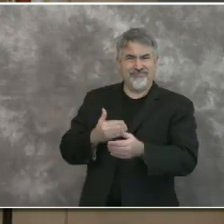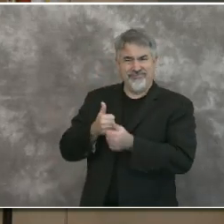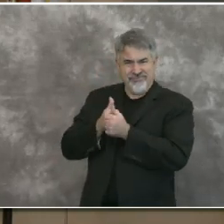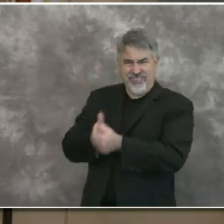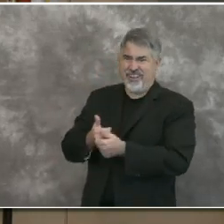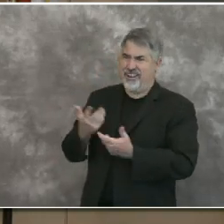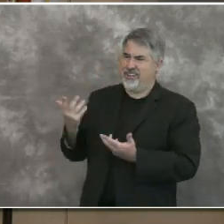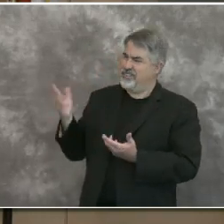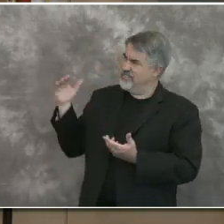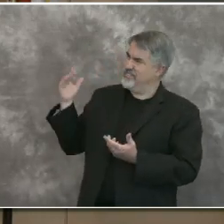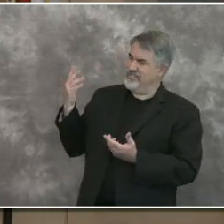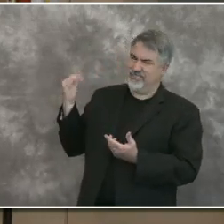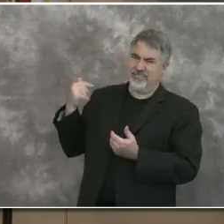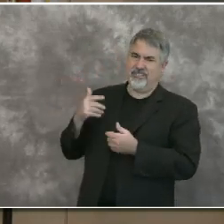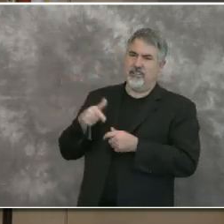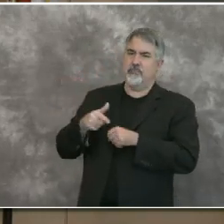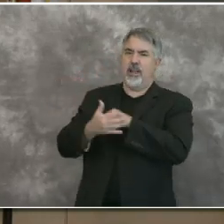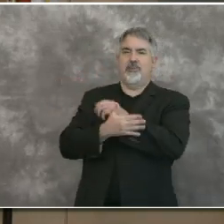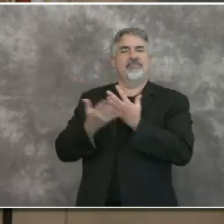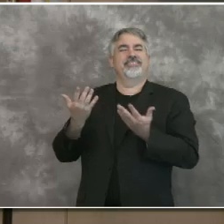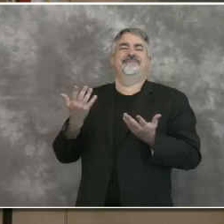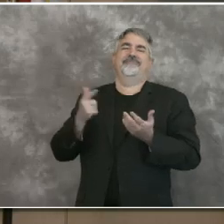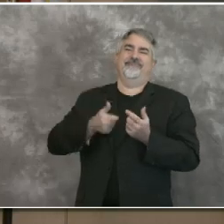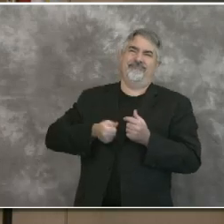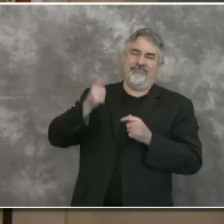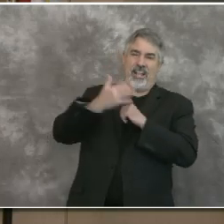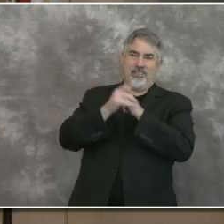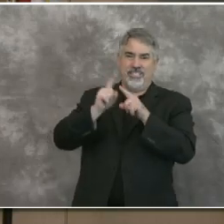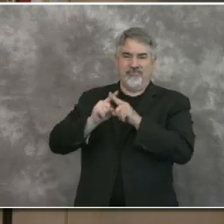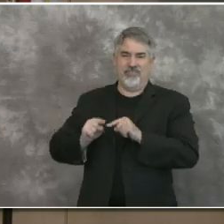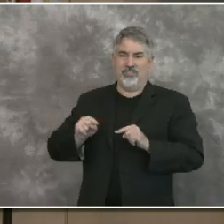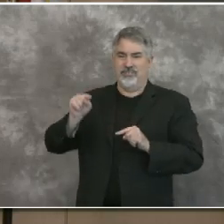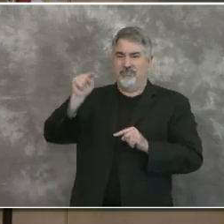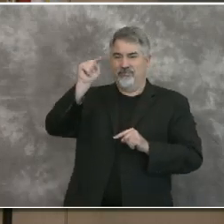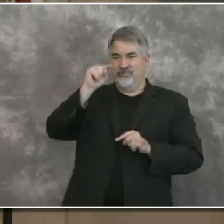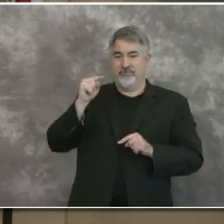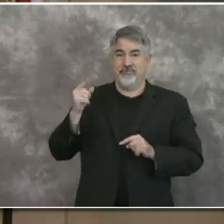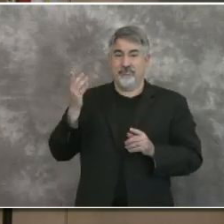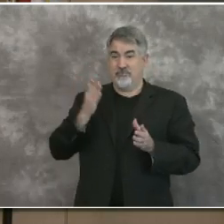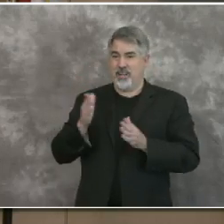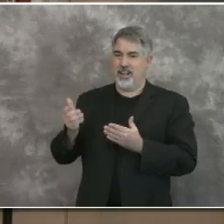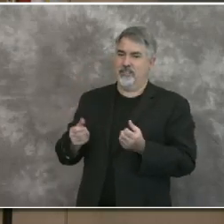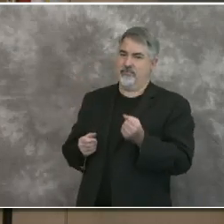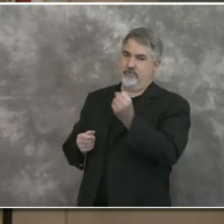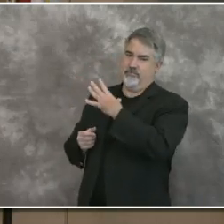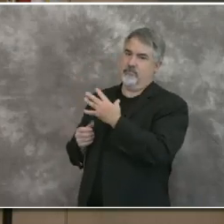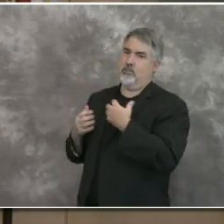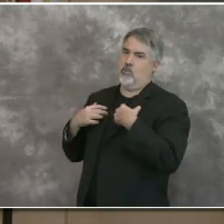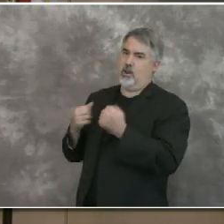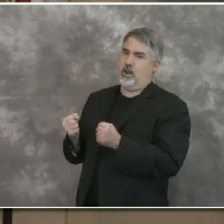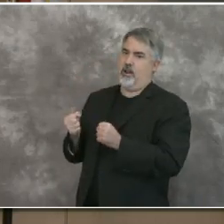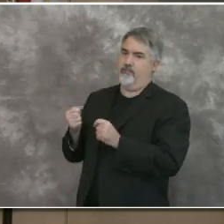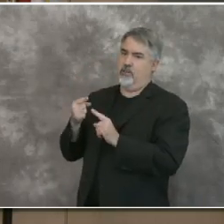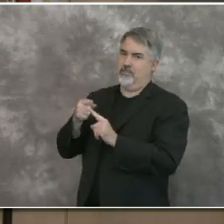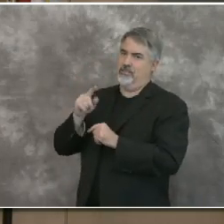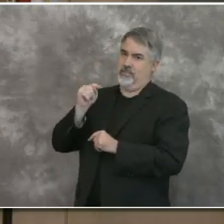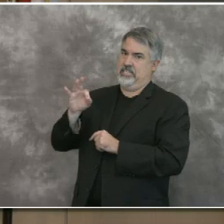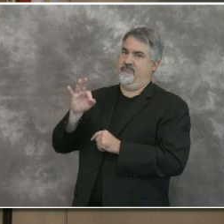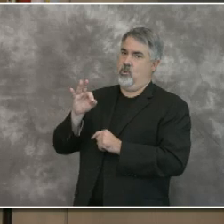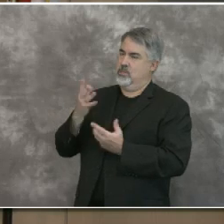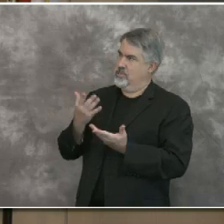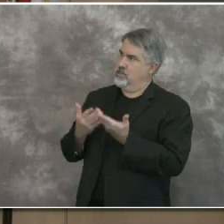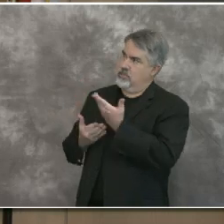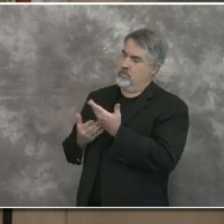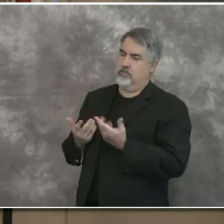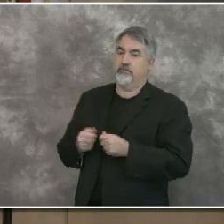as we can. We hope you'll take a look at the plan that the Recover Task Force has just